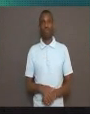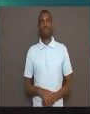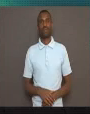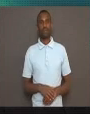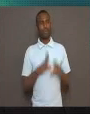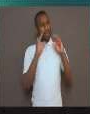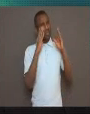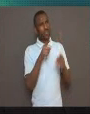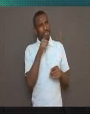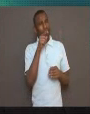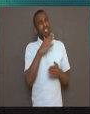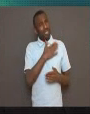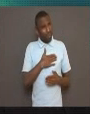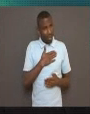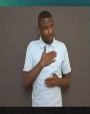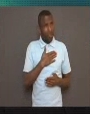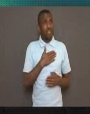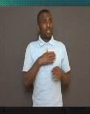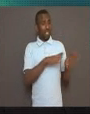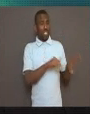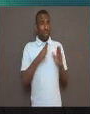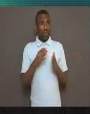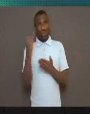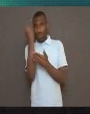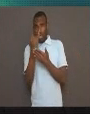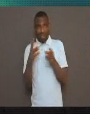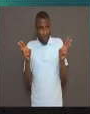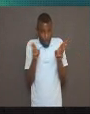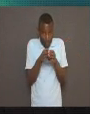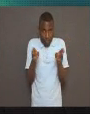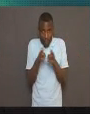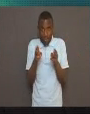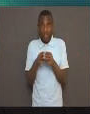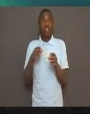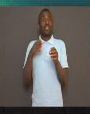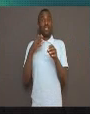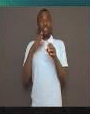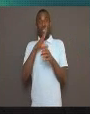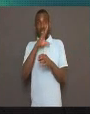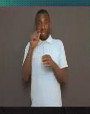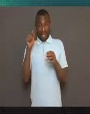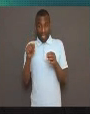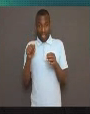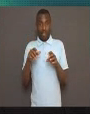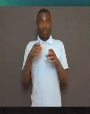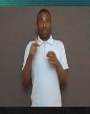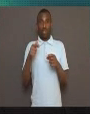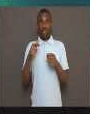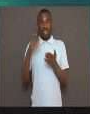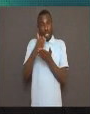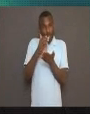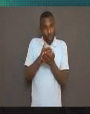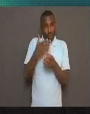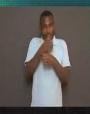Teacher, please collect the students' graphs at the conclusion of the lesson and